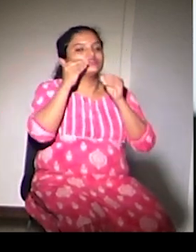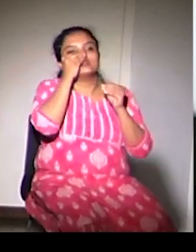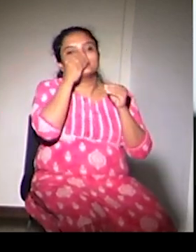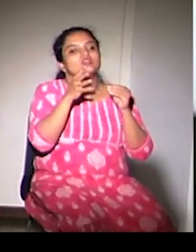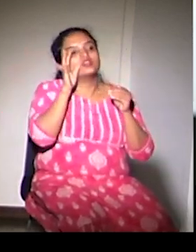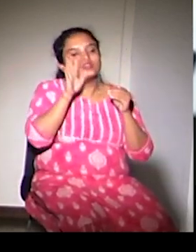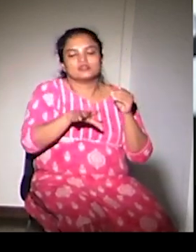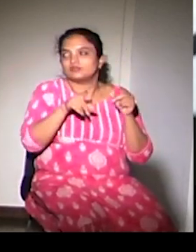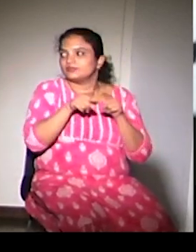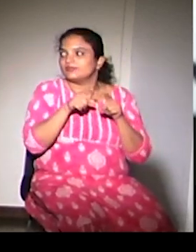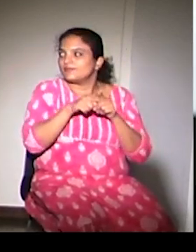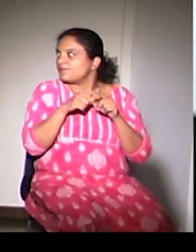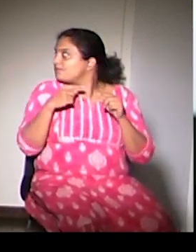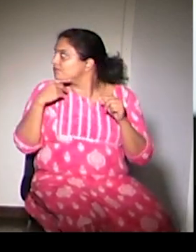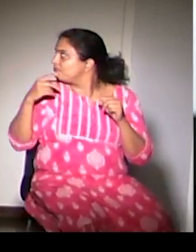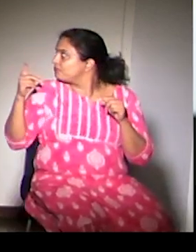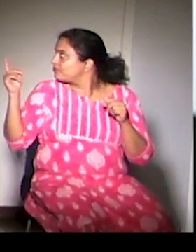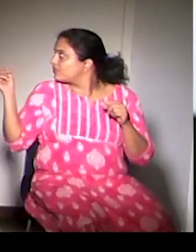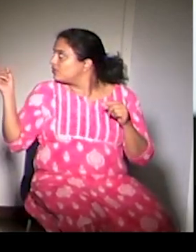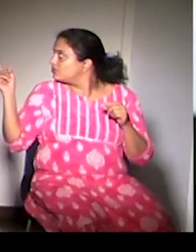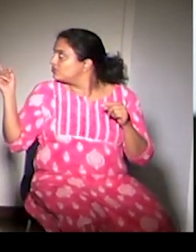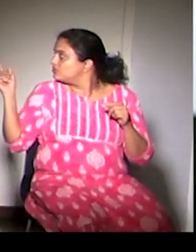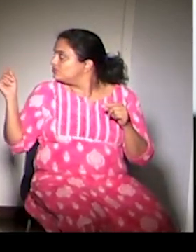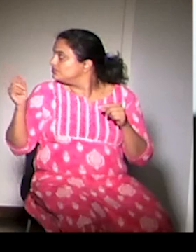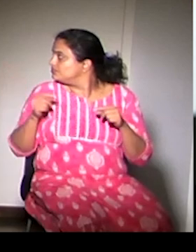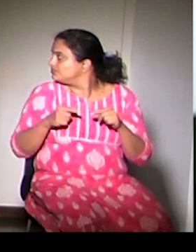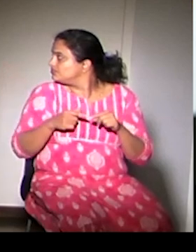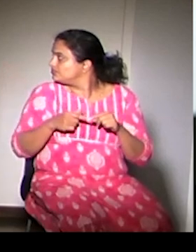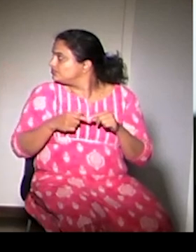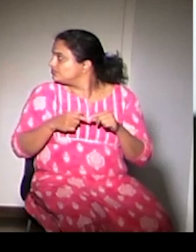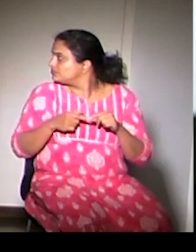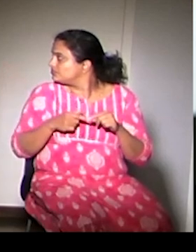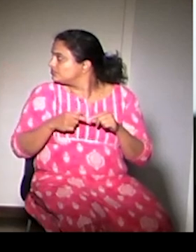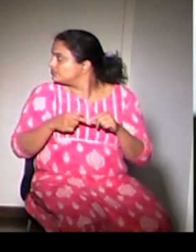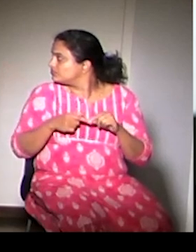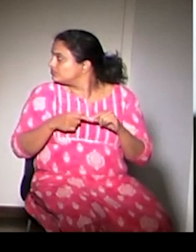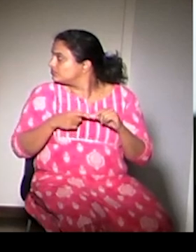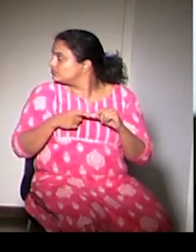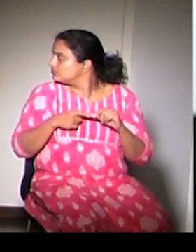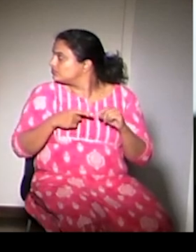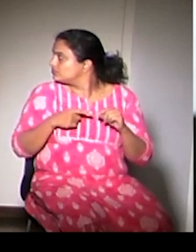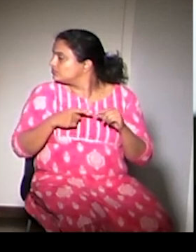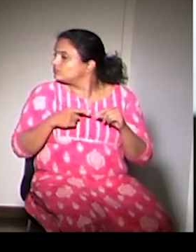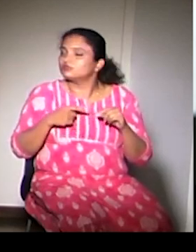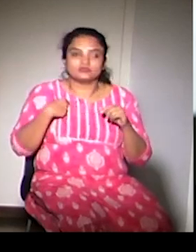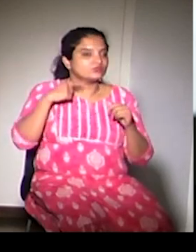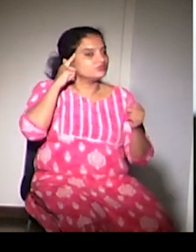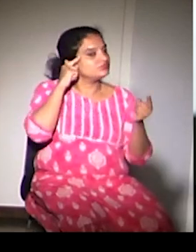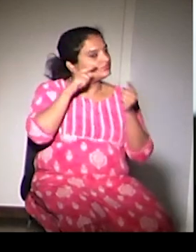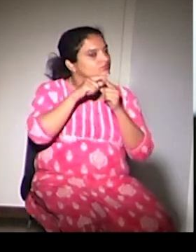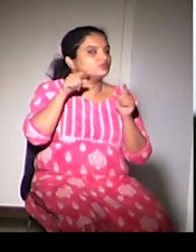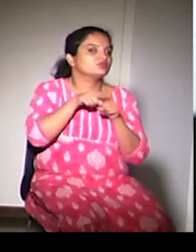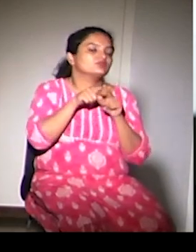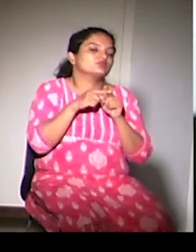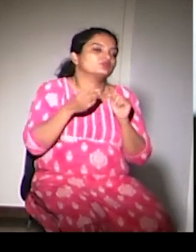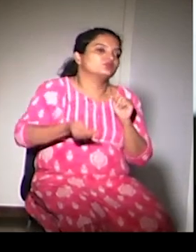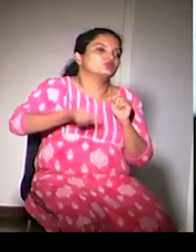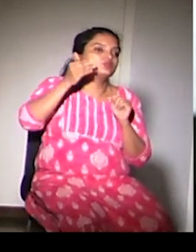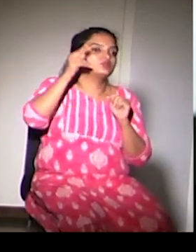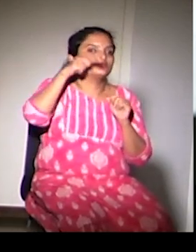and much more flexible too for the artists. So there'd be a definite preference for painting where possible.